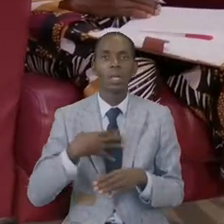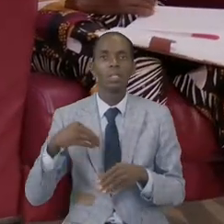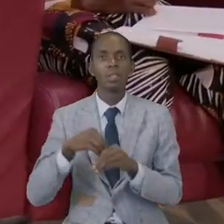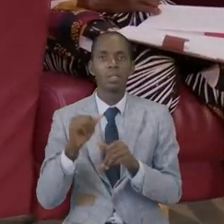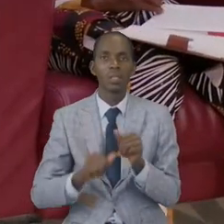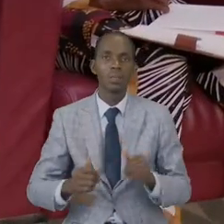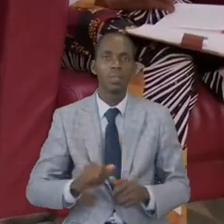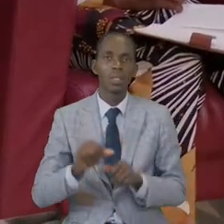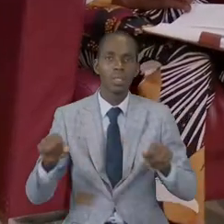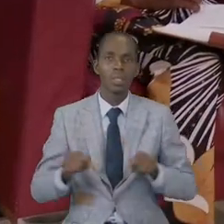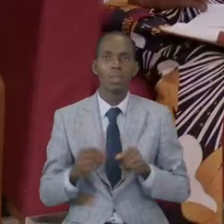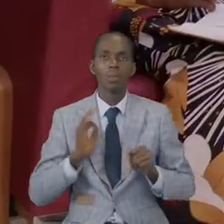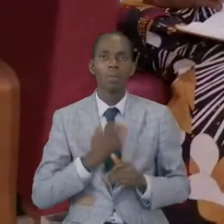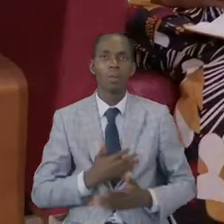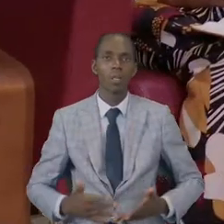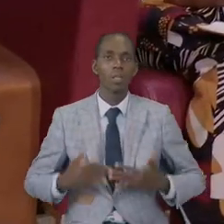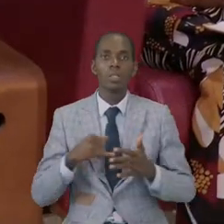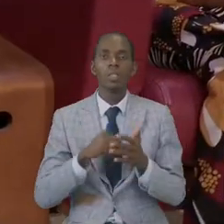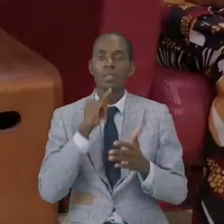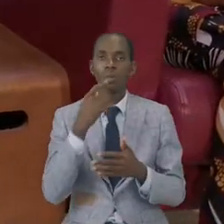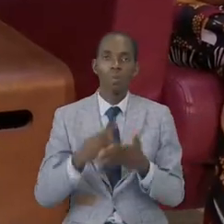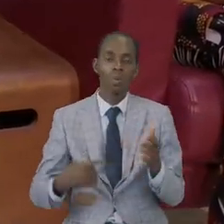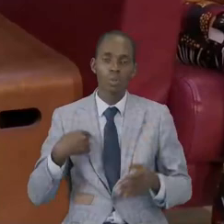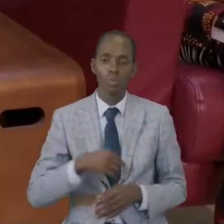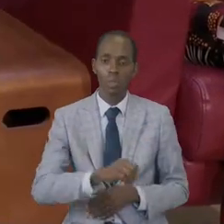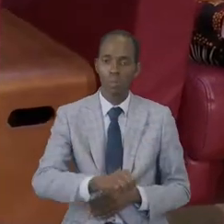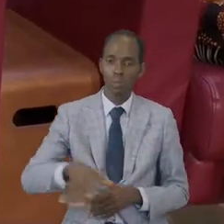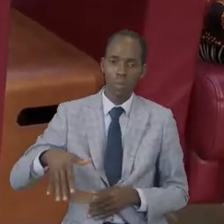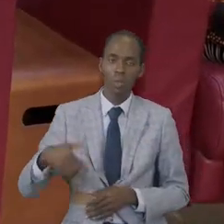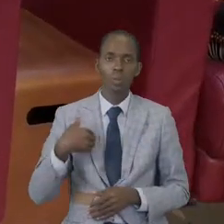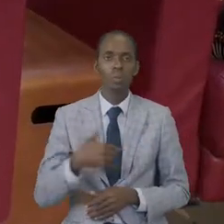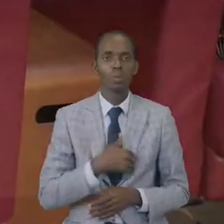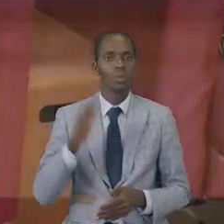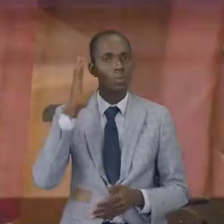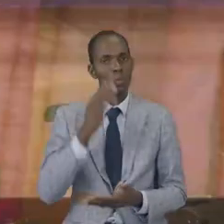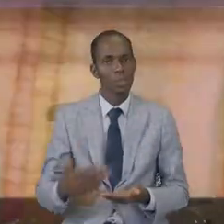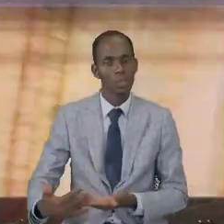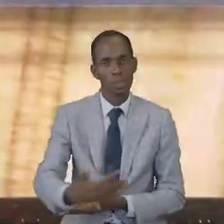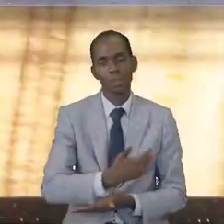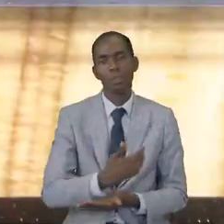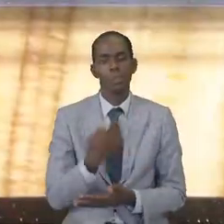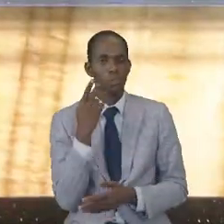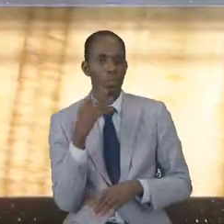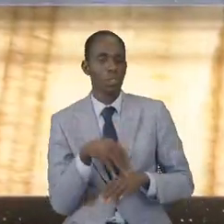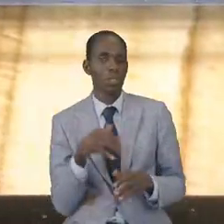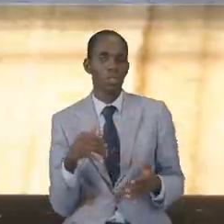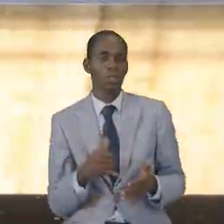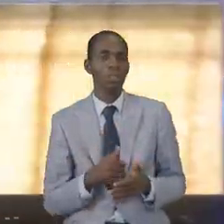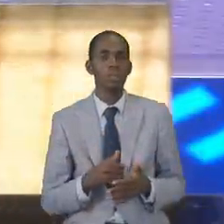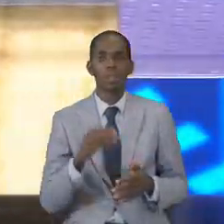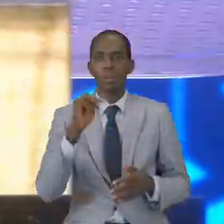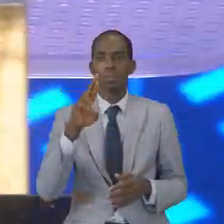lives, it is what we sow that we reap. Think about it morally, sowing and reaping. Think about